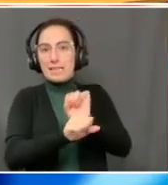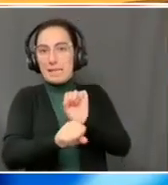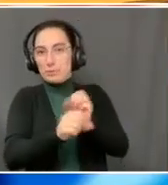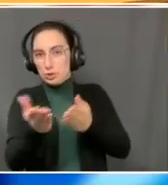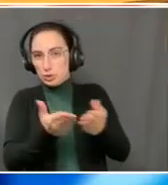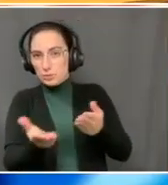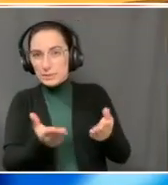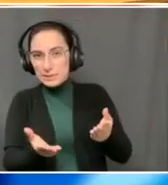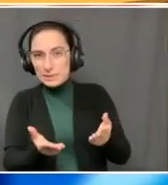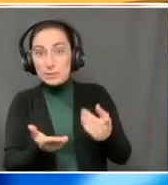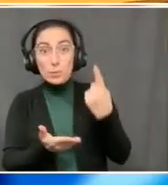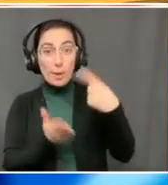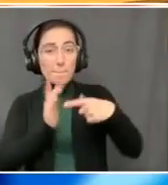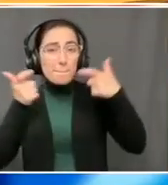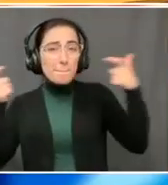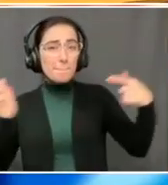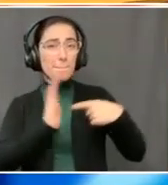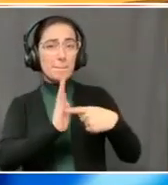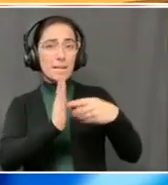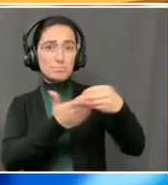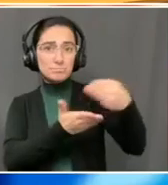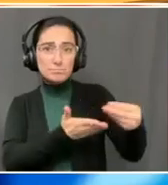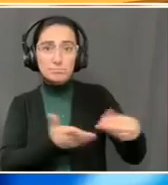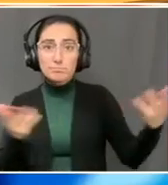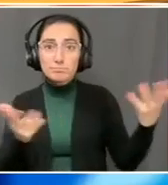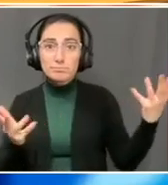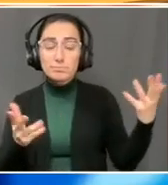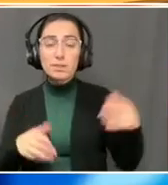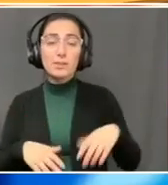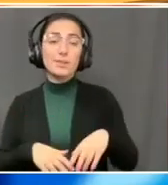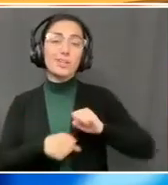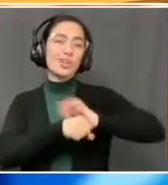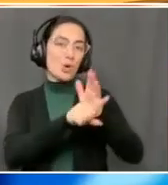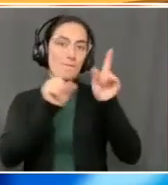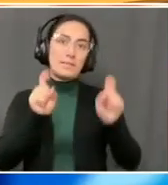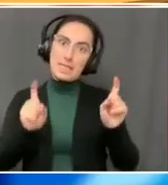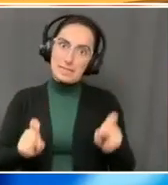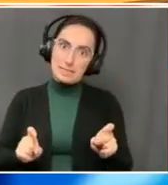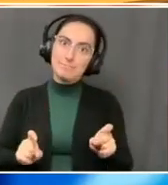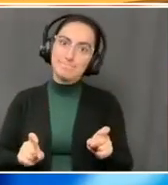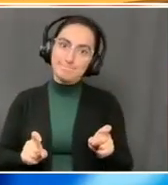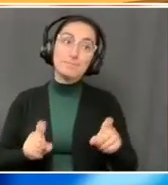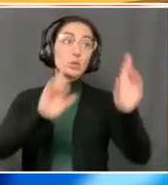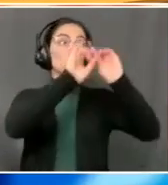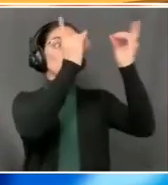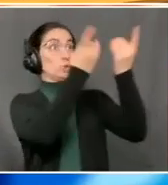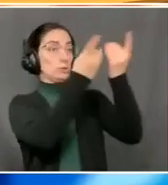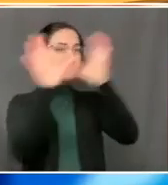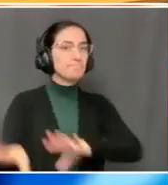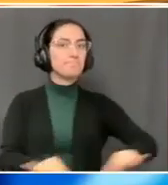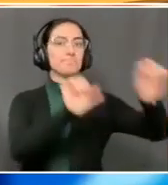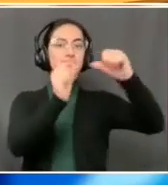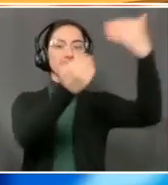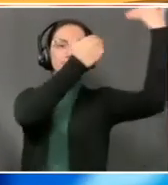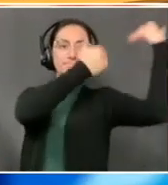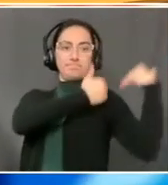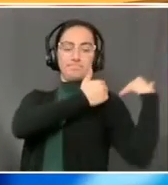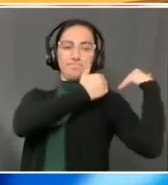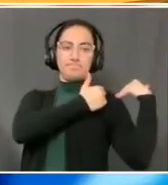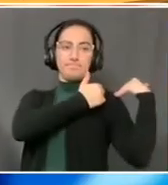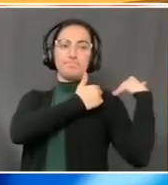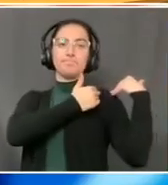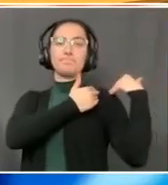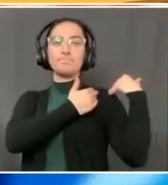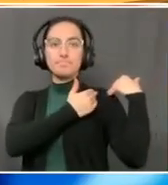big example of that during the pandemic was COVID testing. So the district undertook very expansive